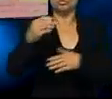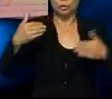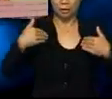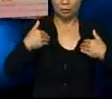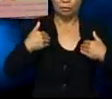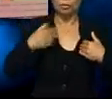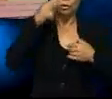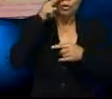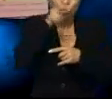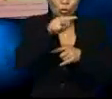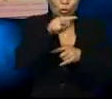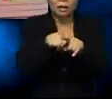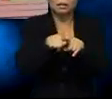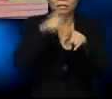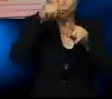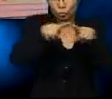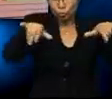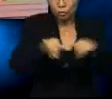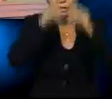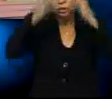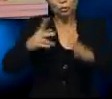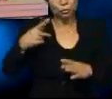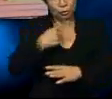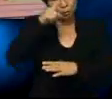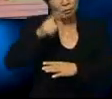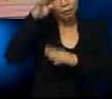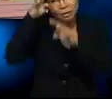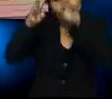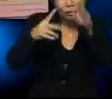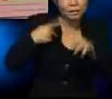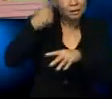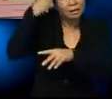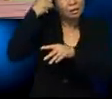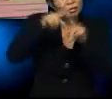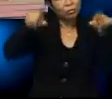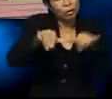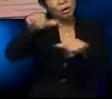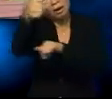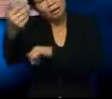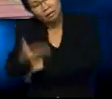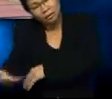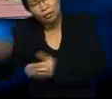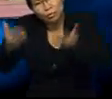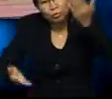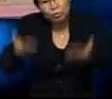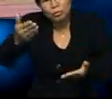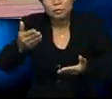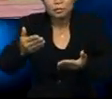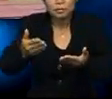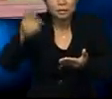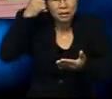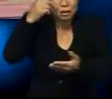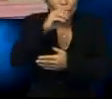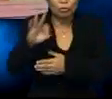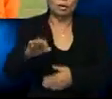What do we have that looks like a ruler? Teacher said we should be creative. Maybe we shouldn't think of a ruler, but any other tools we